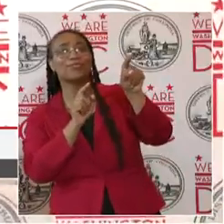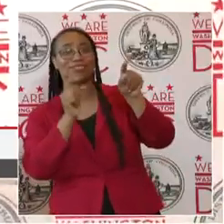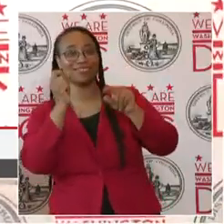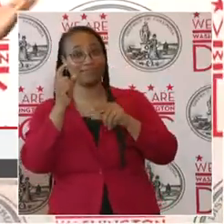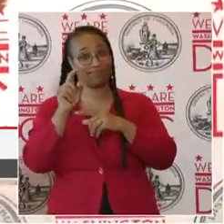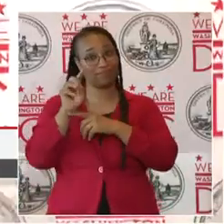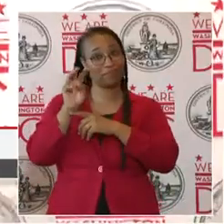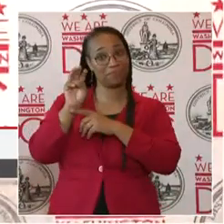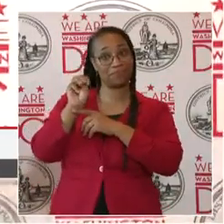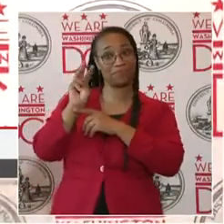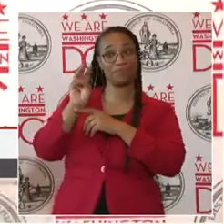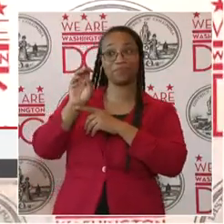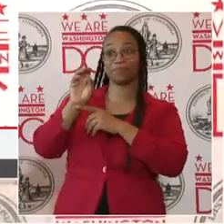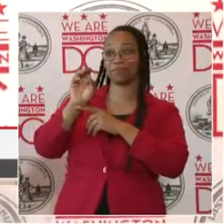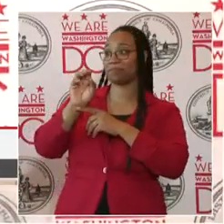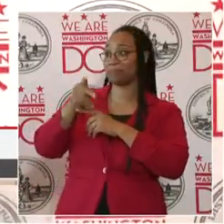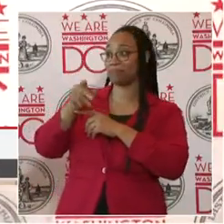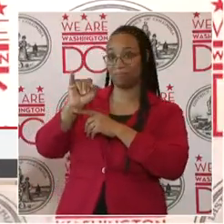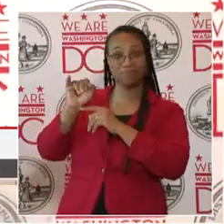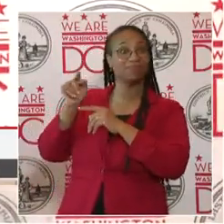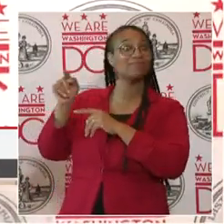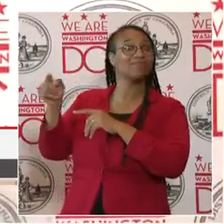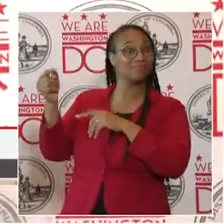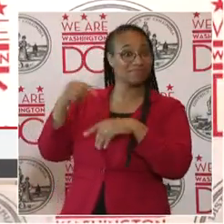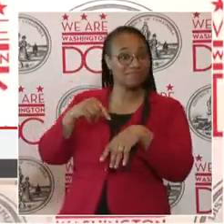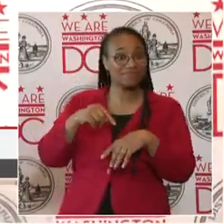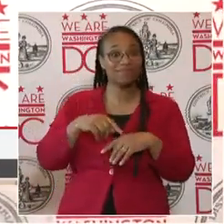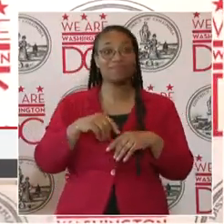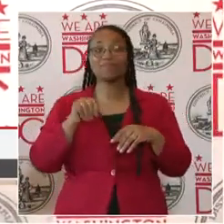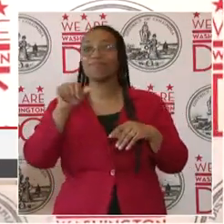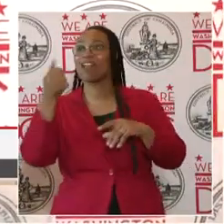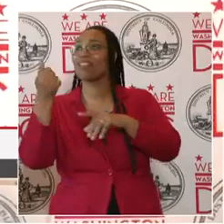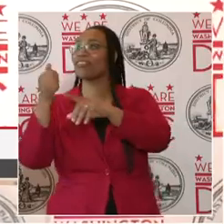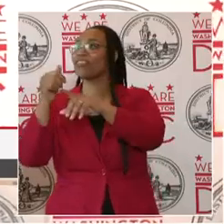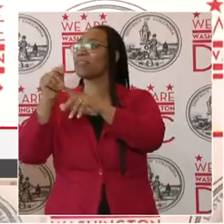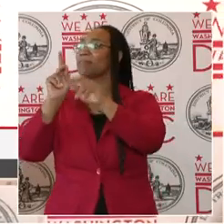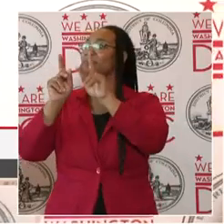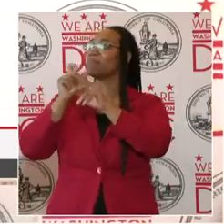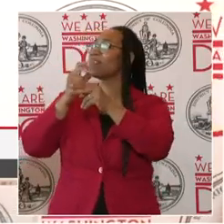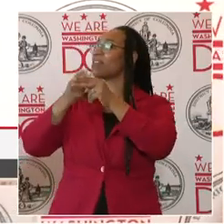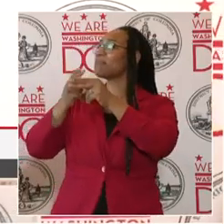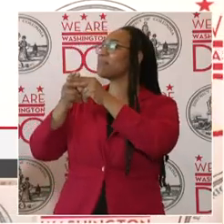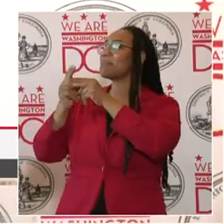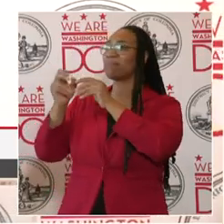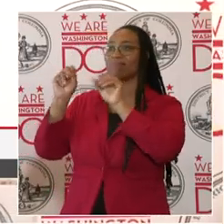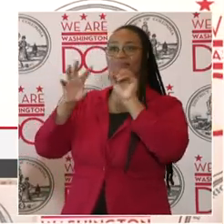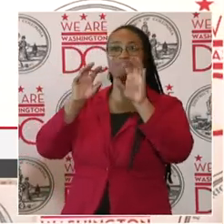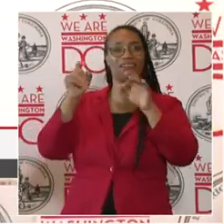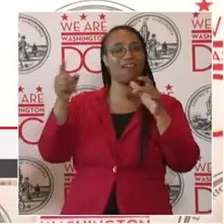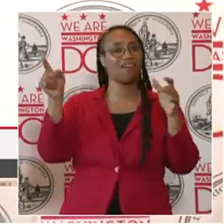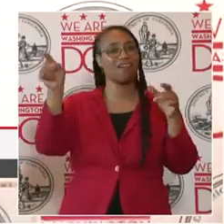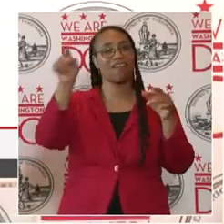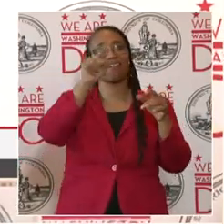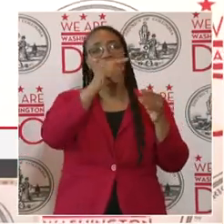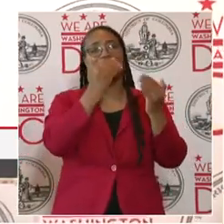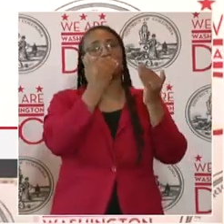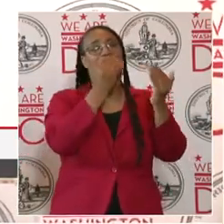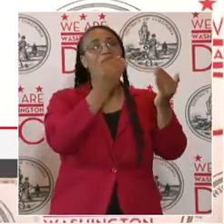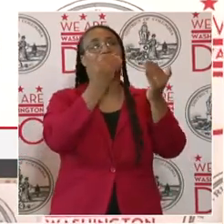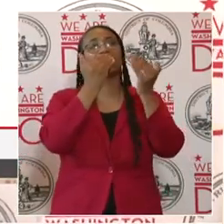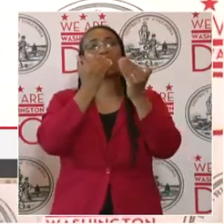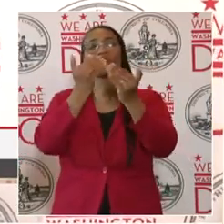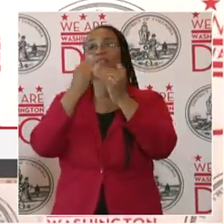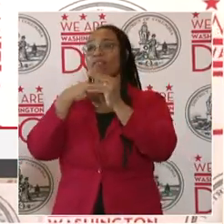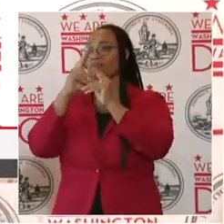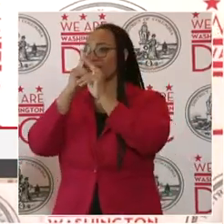MWDC, my friends, Carolyn Rudd, everyone, and thank you so much for all the honorees. You have done an amazing job serving our city, and